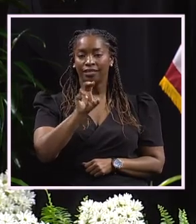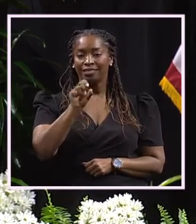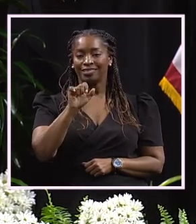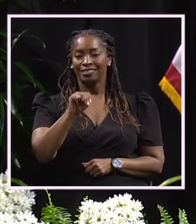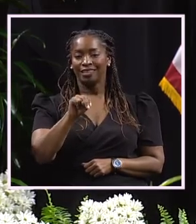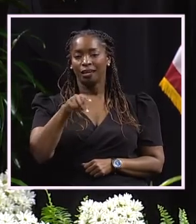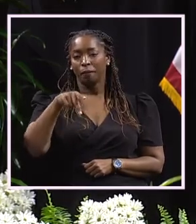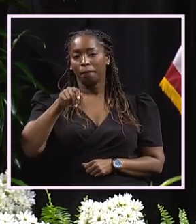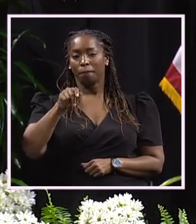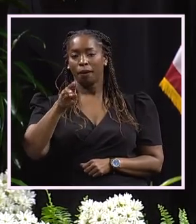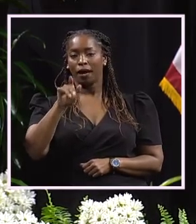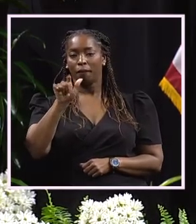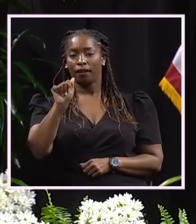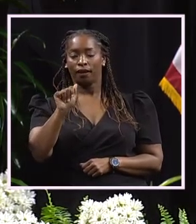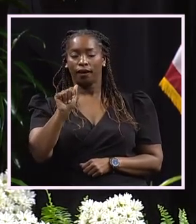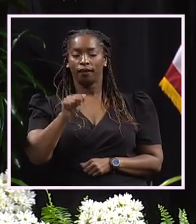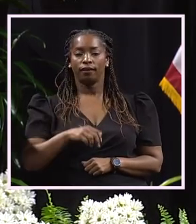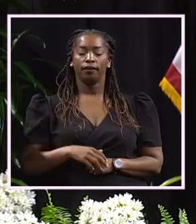Padla.